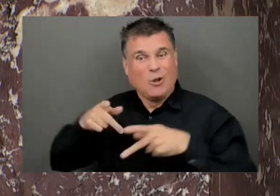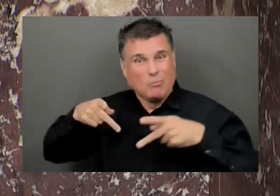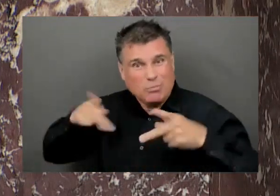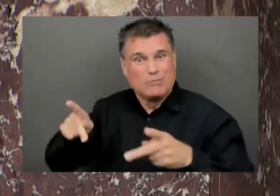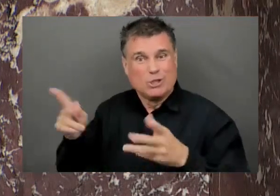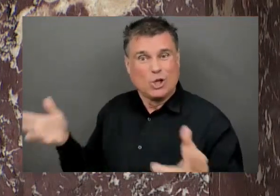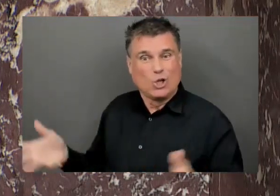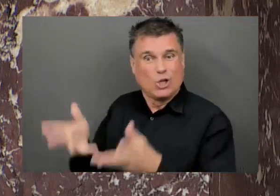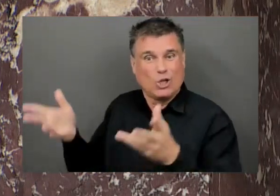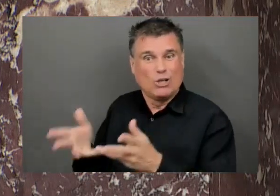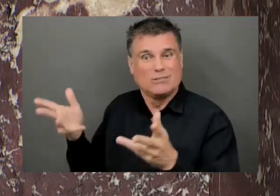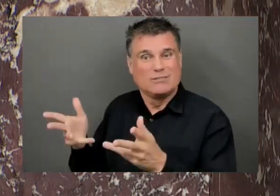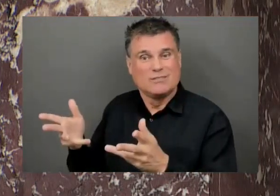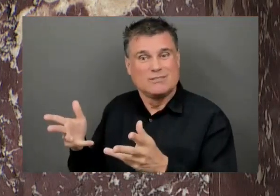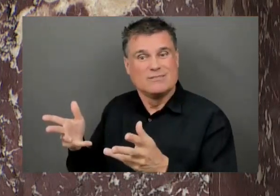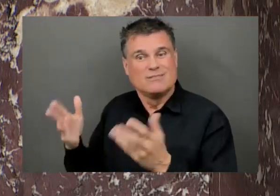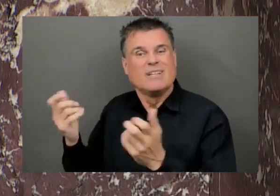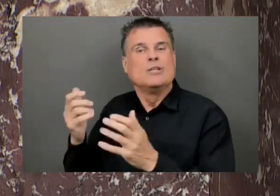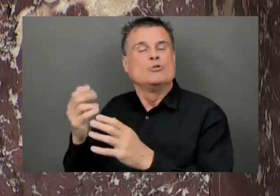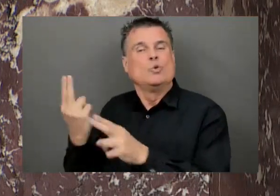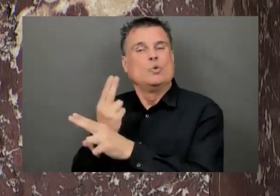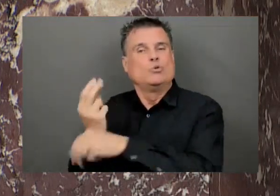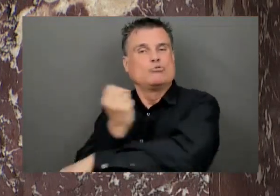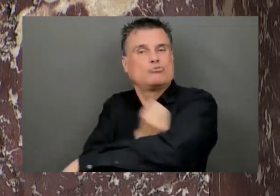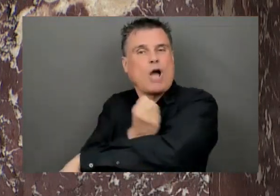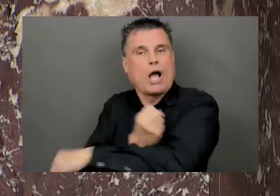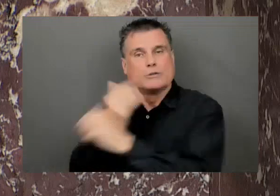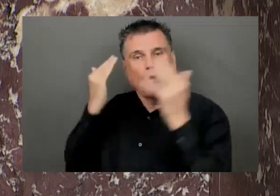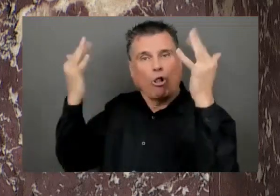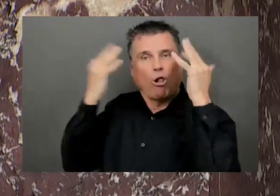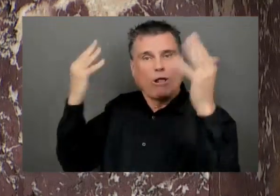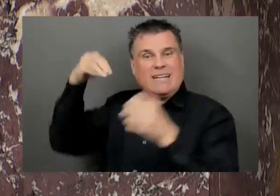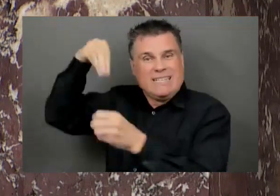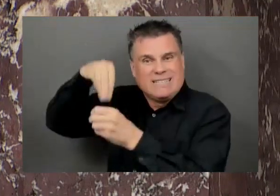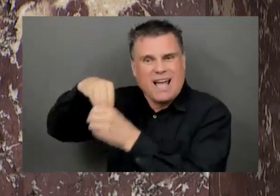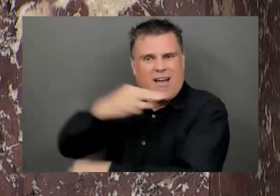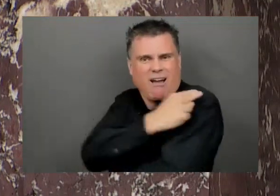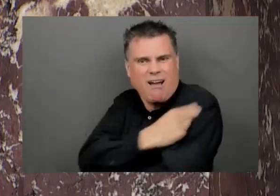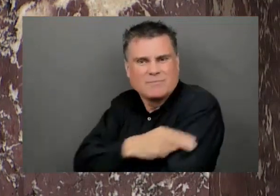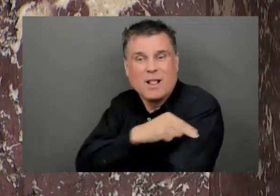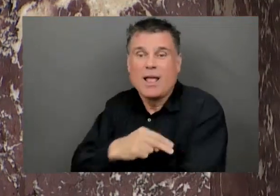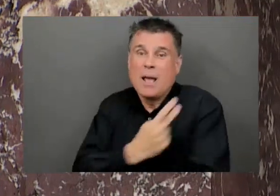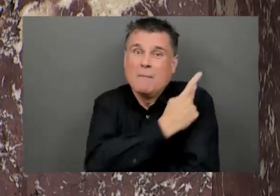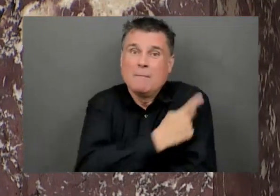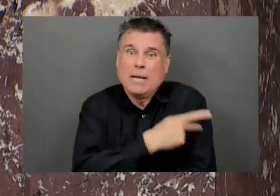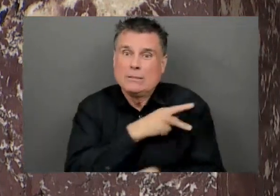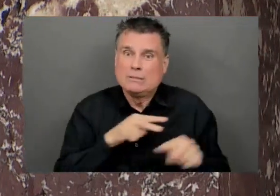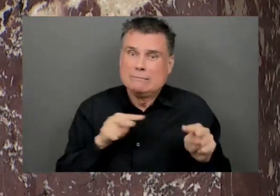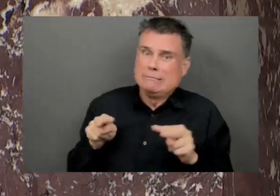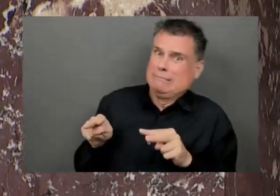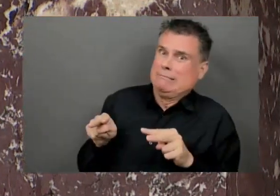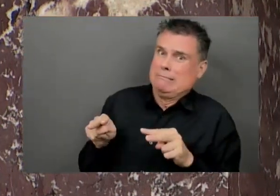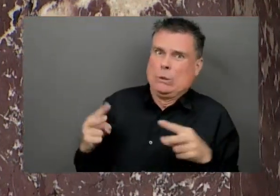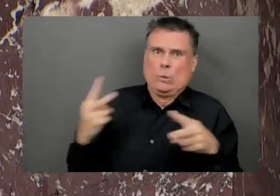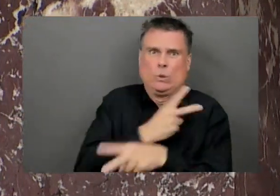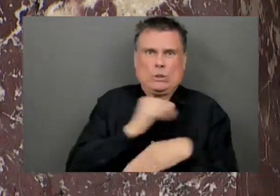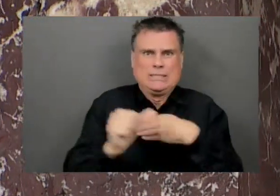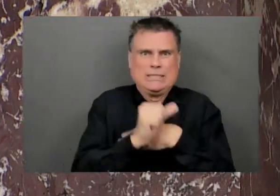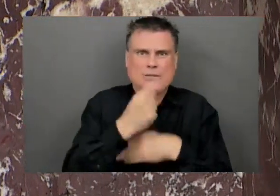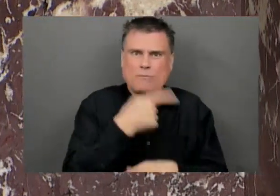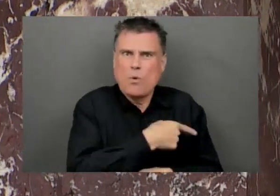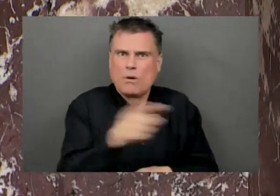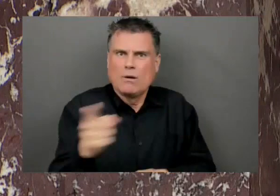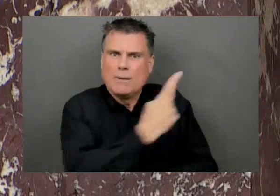nurses and patients at risk. Often, those using illicit drugs